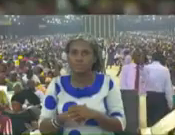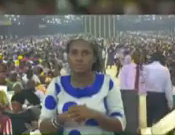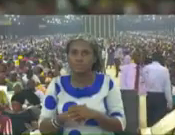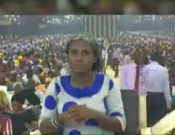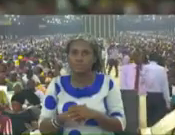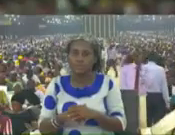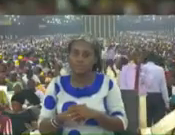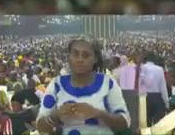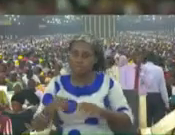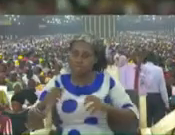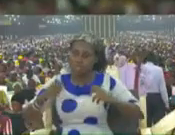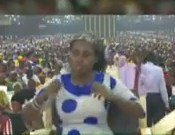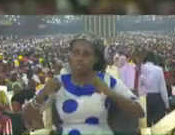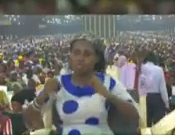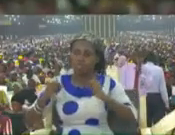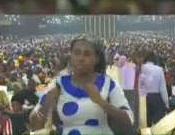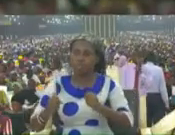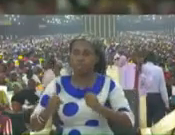strong,